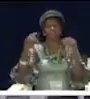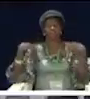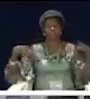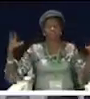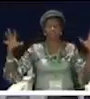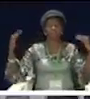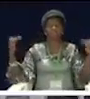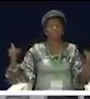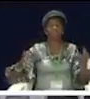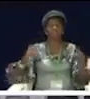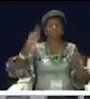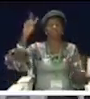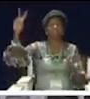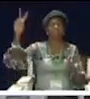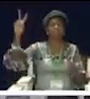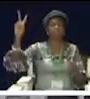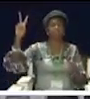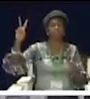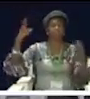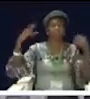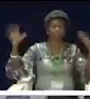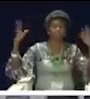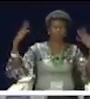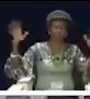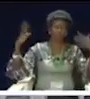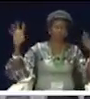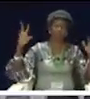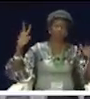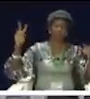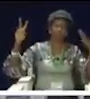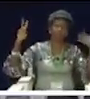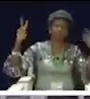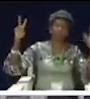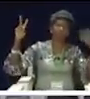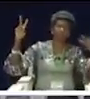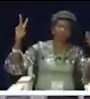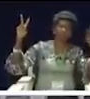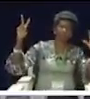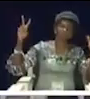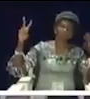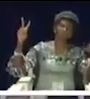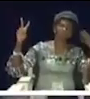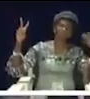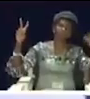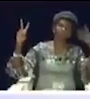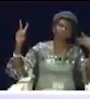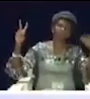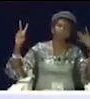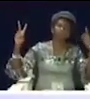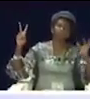now. 2. So if you want to clap, clap very well.